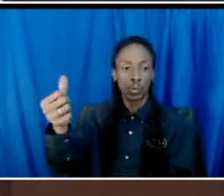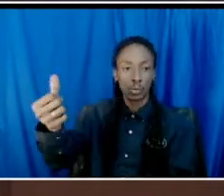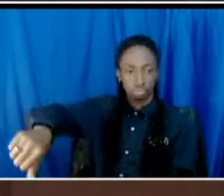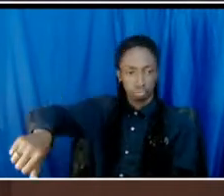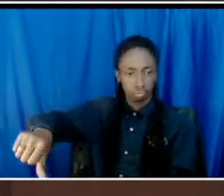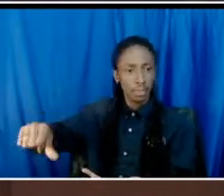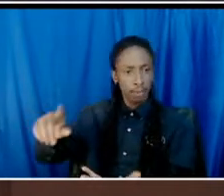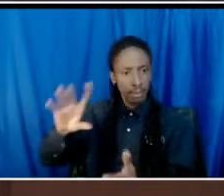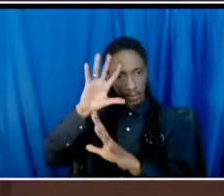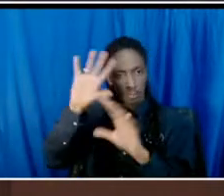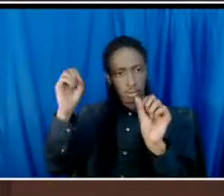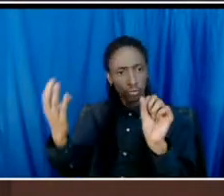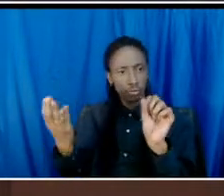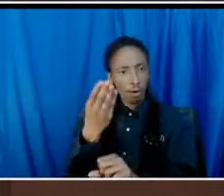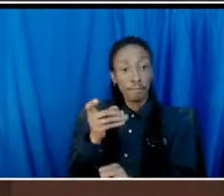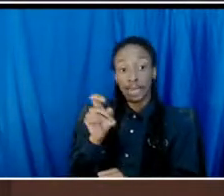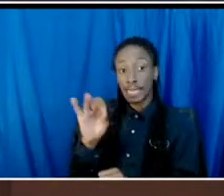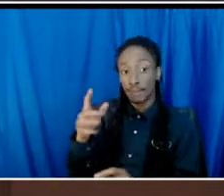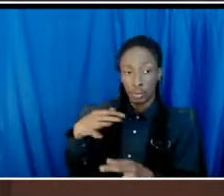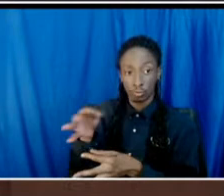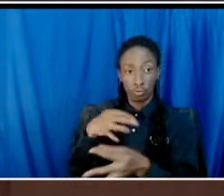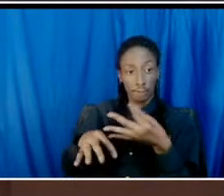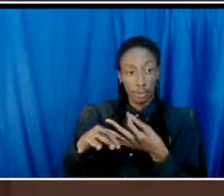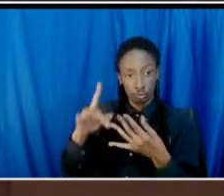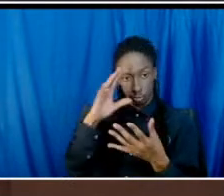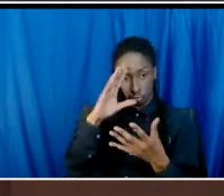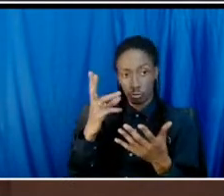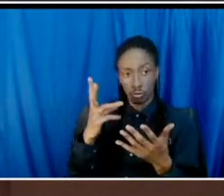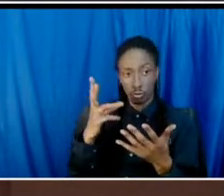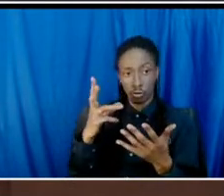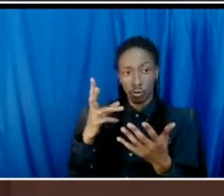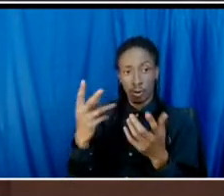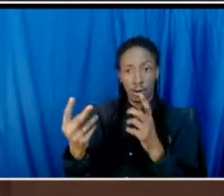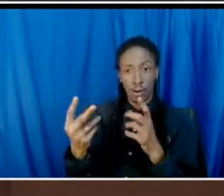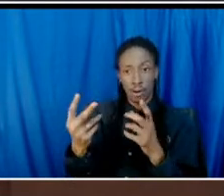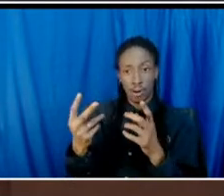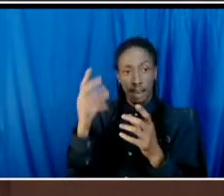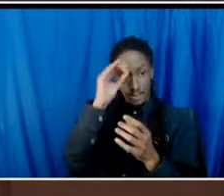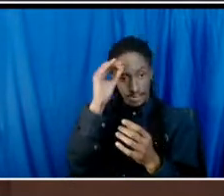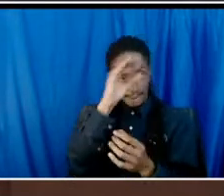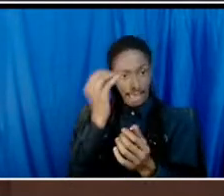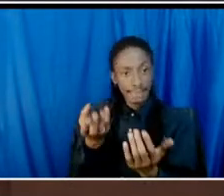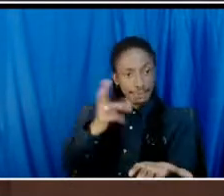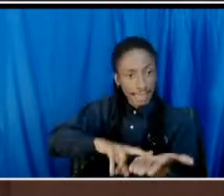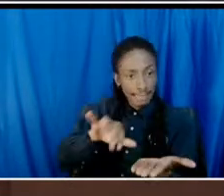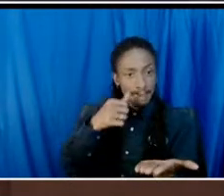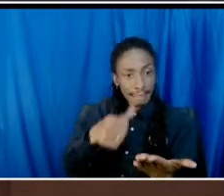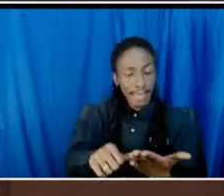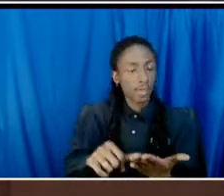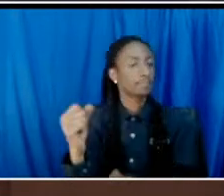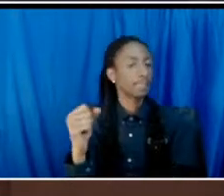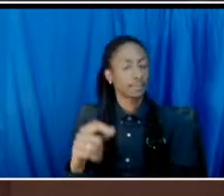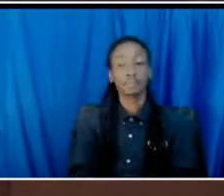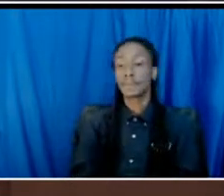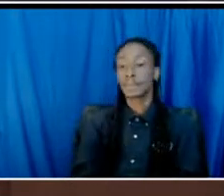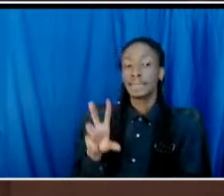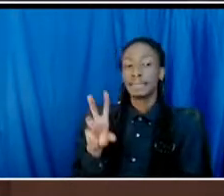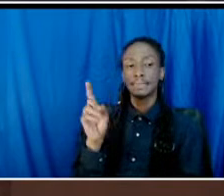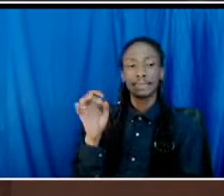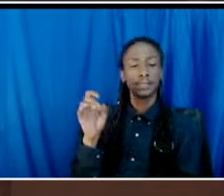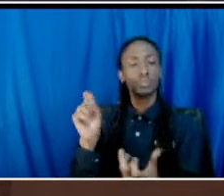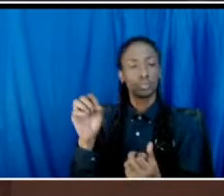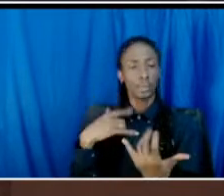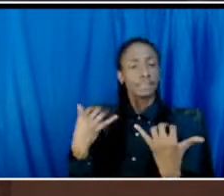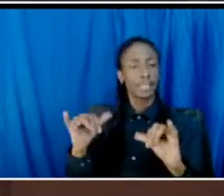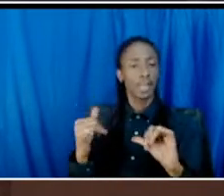offer if you reversed your position and signed the letter? Yes. Did Mr. Clark, so you still refused to